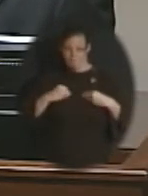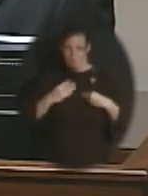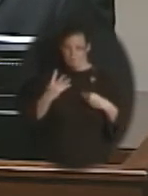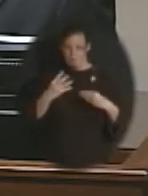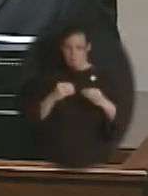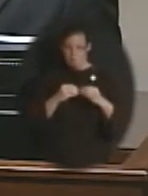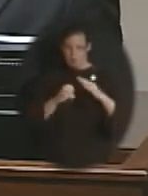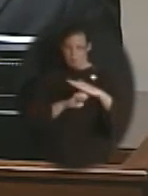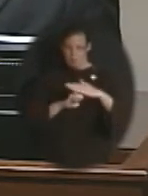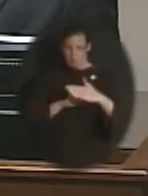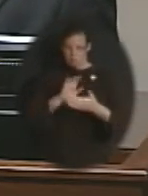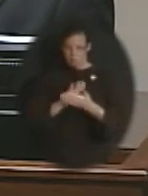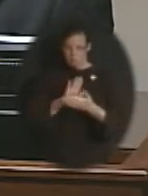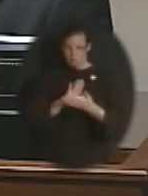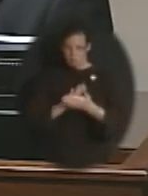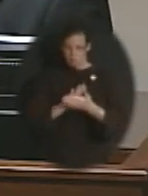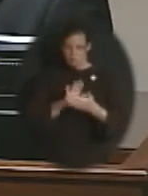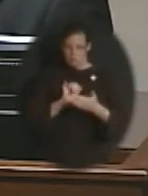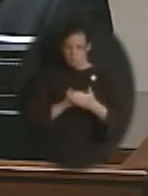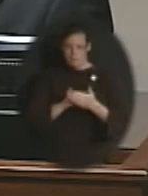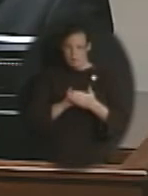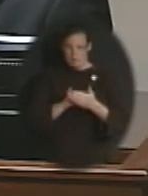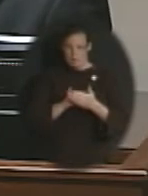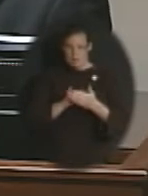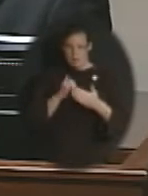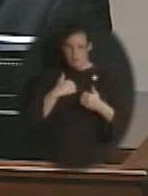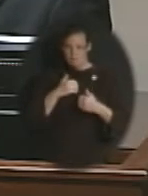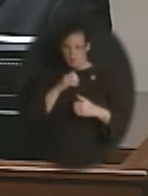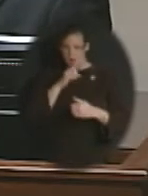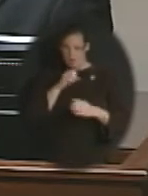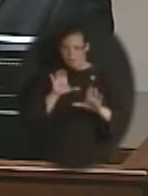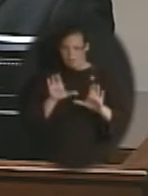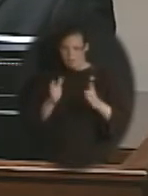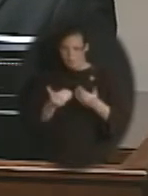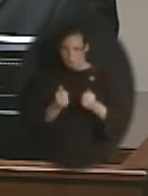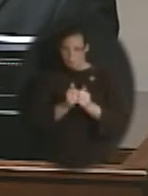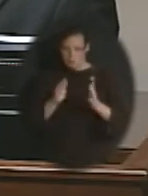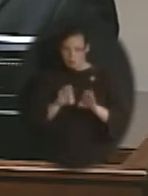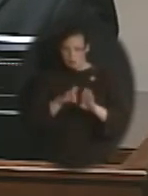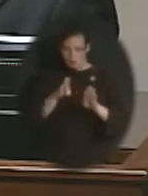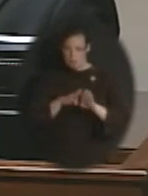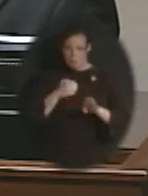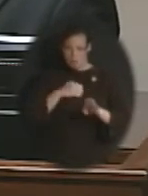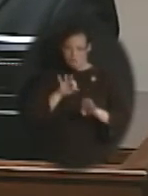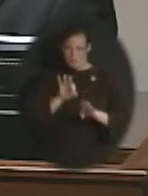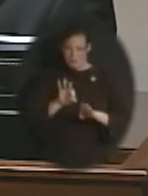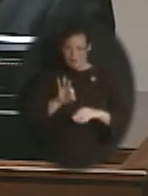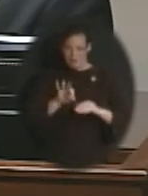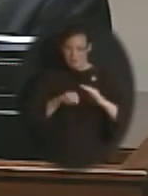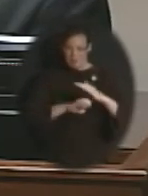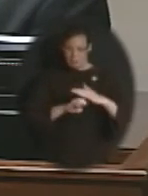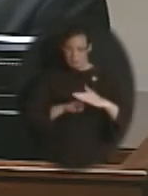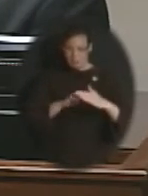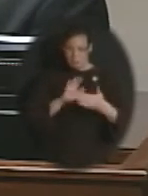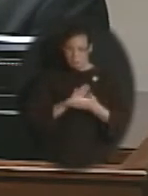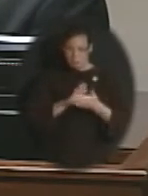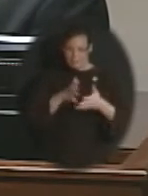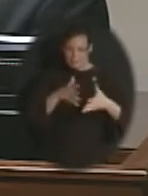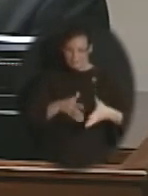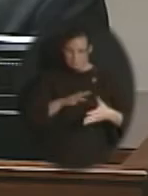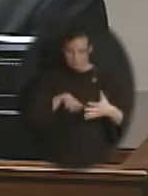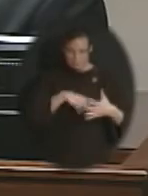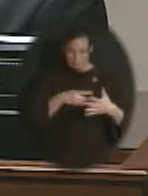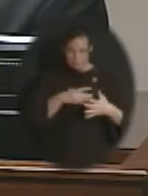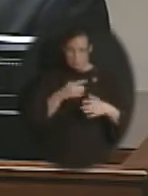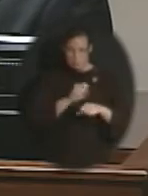elementary schools that are of that vintage of classroom without doors. We have 9 elementaries remaining. We're scheduling work